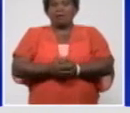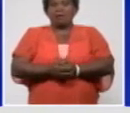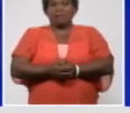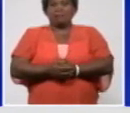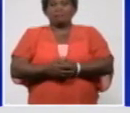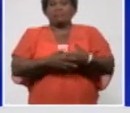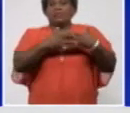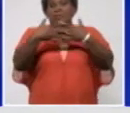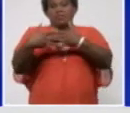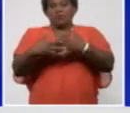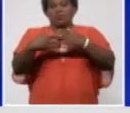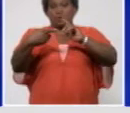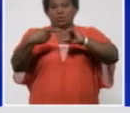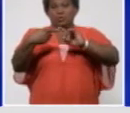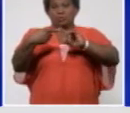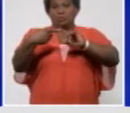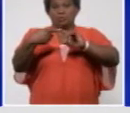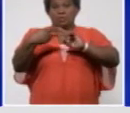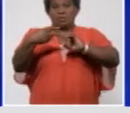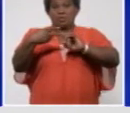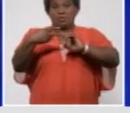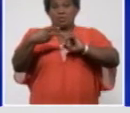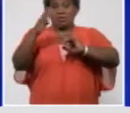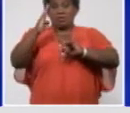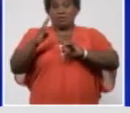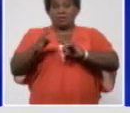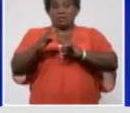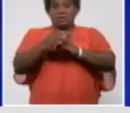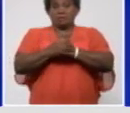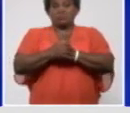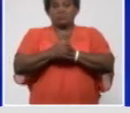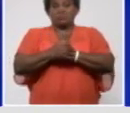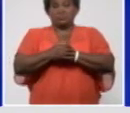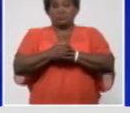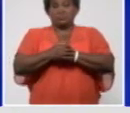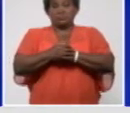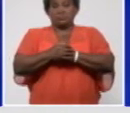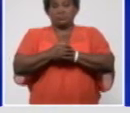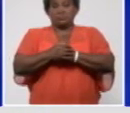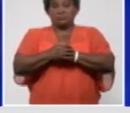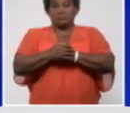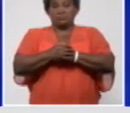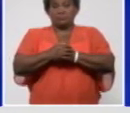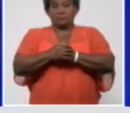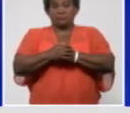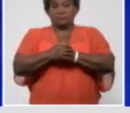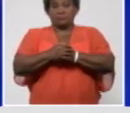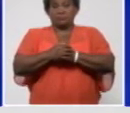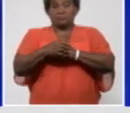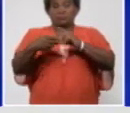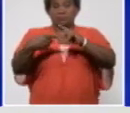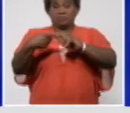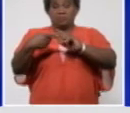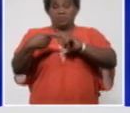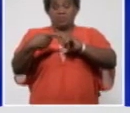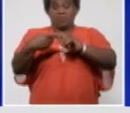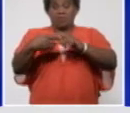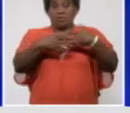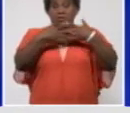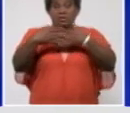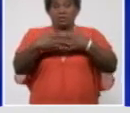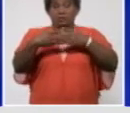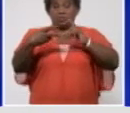Peru, Colombia, Mexico, Argentina, Chile, Canada, Bolivia, Ecuador,